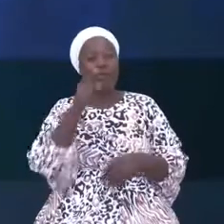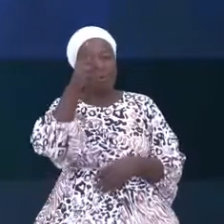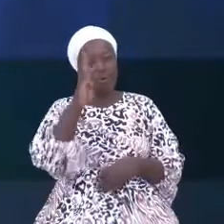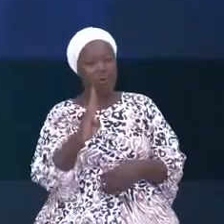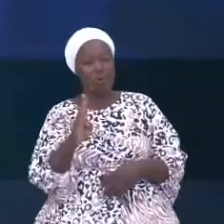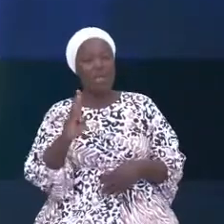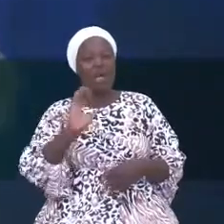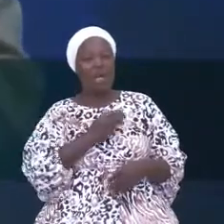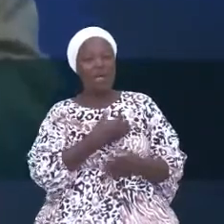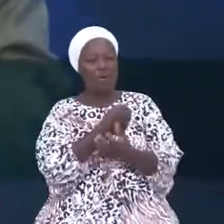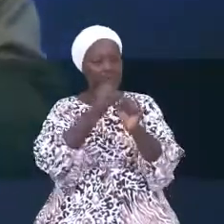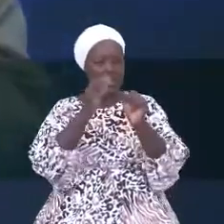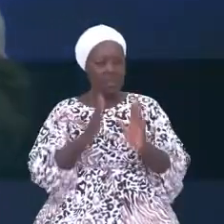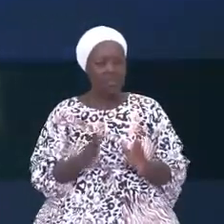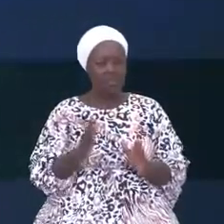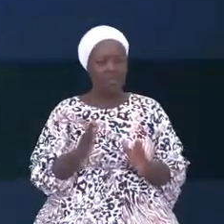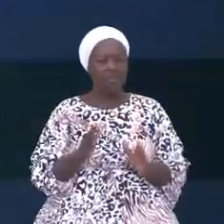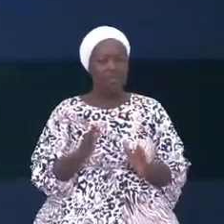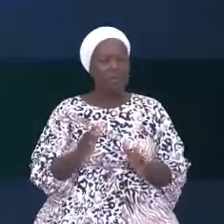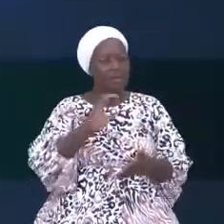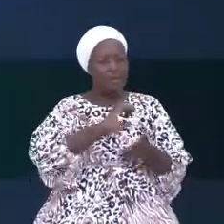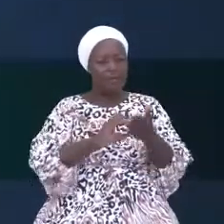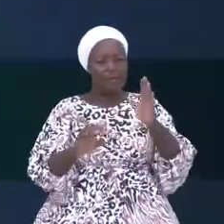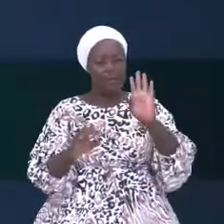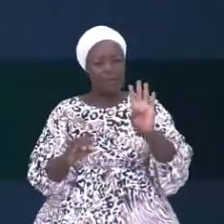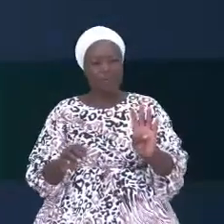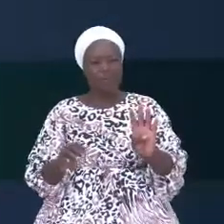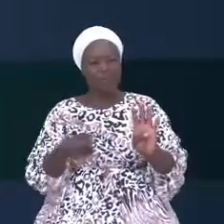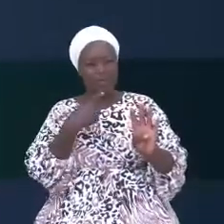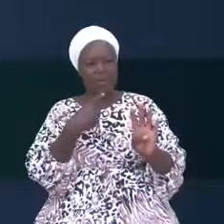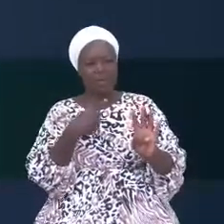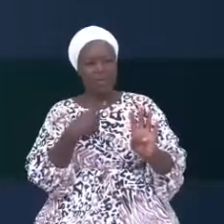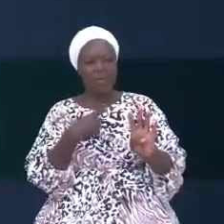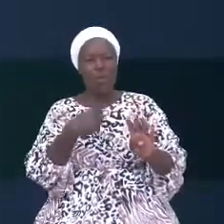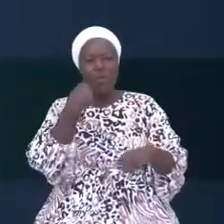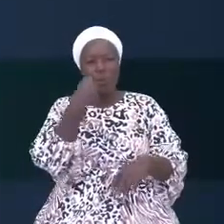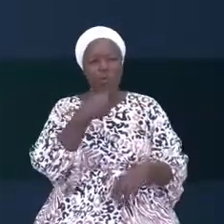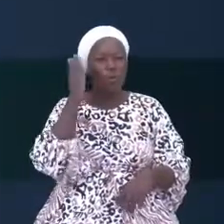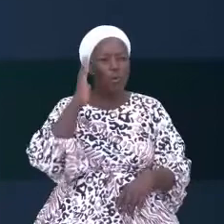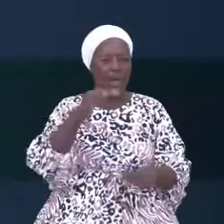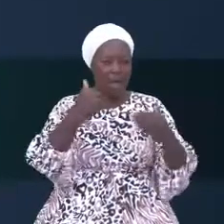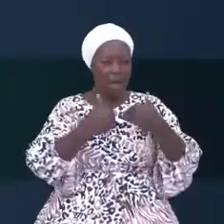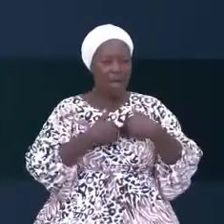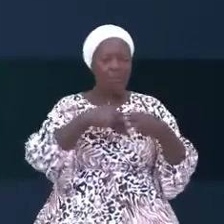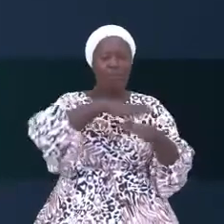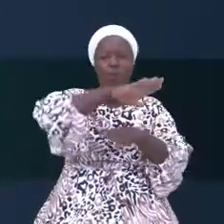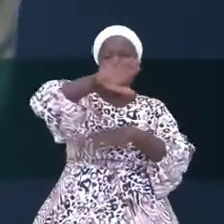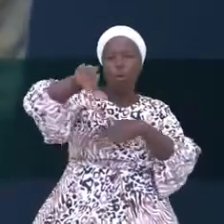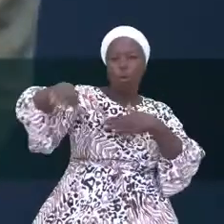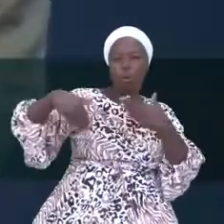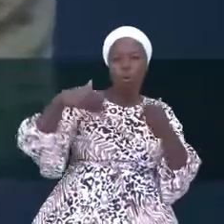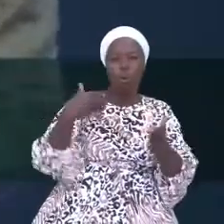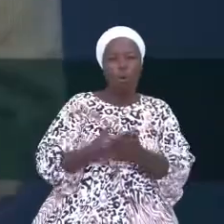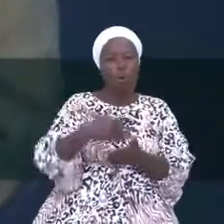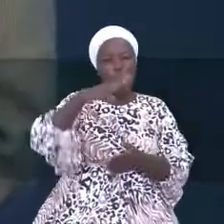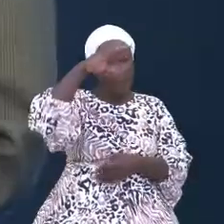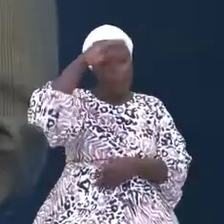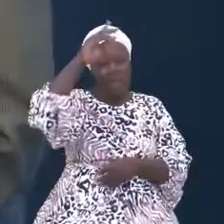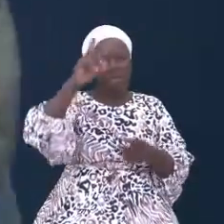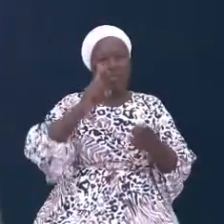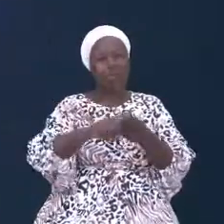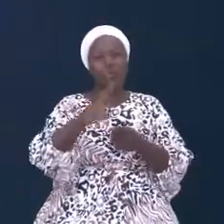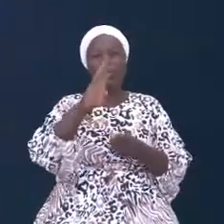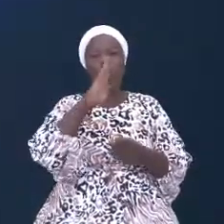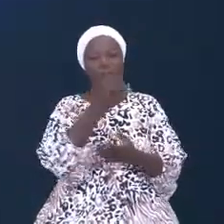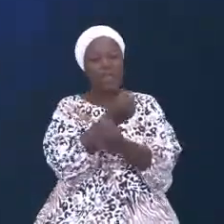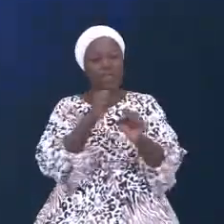our Savior. Verse 4, it says, who will have all men to be saved?